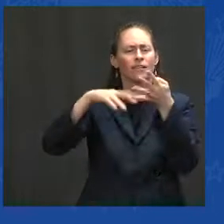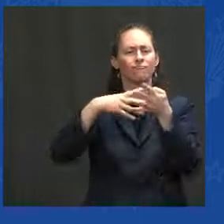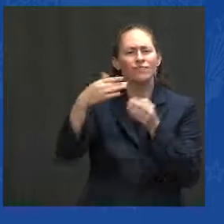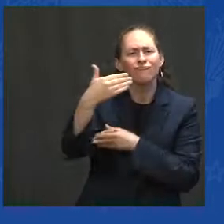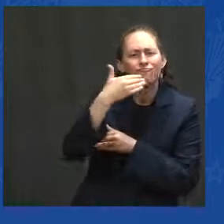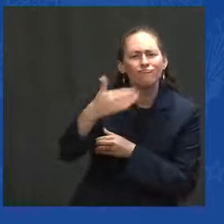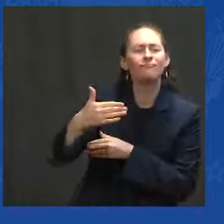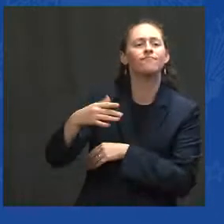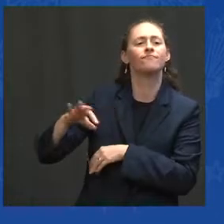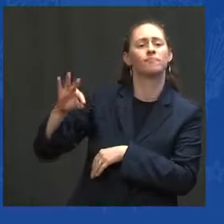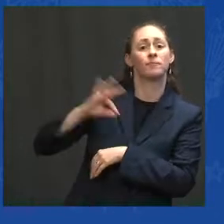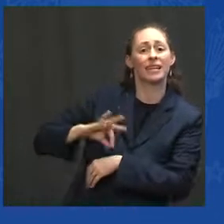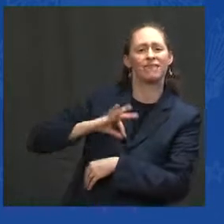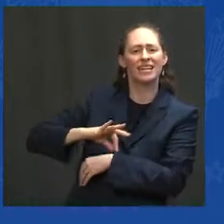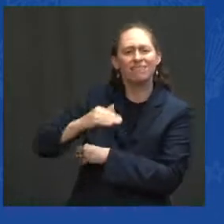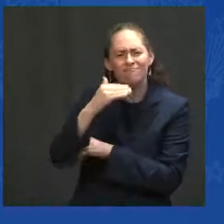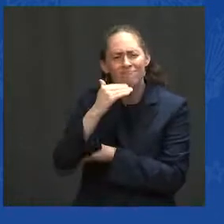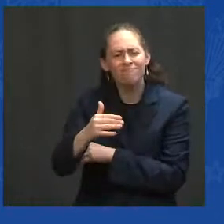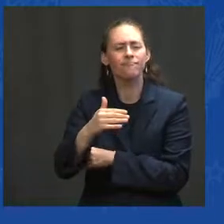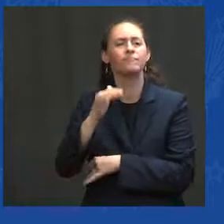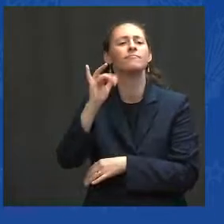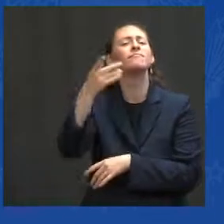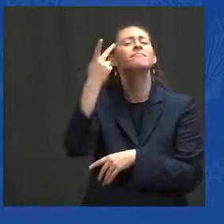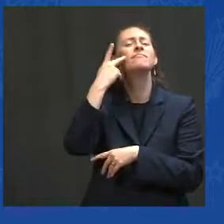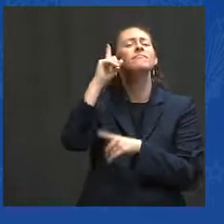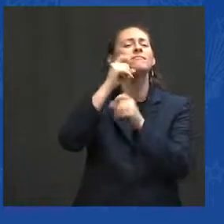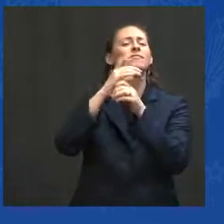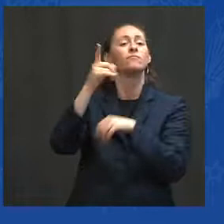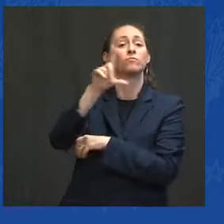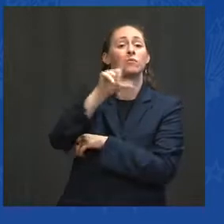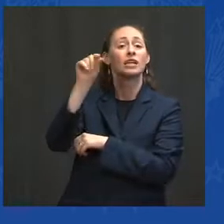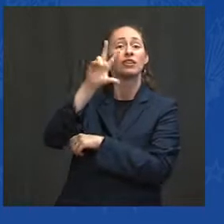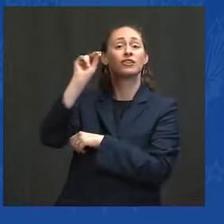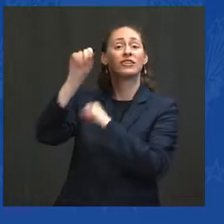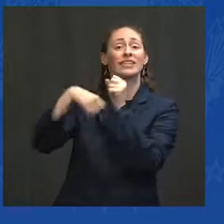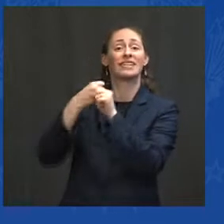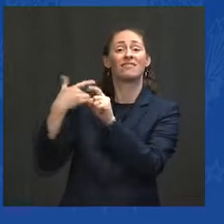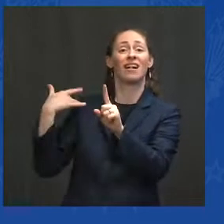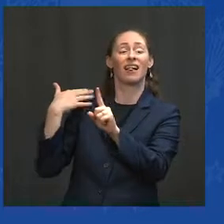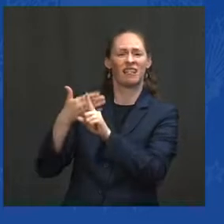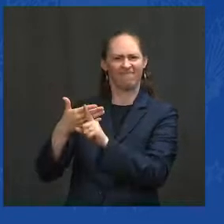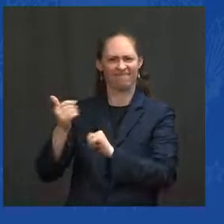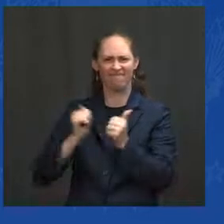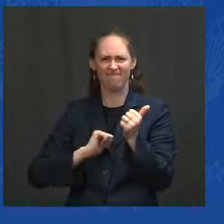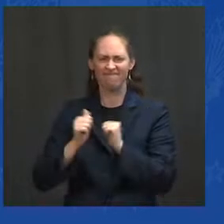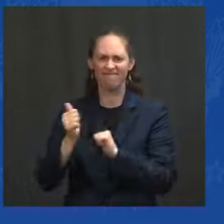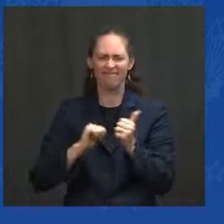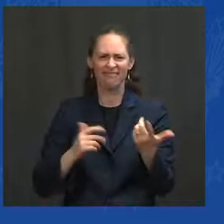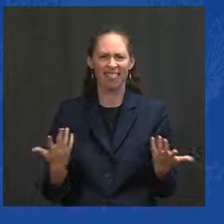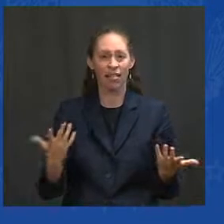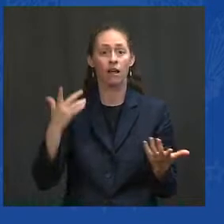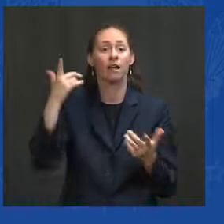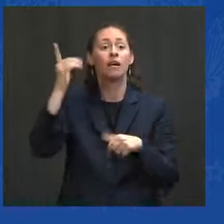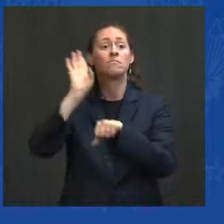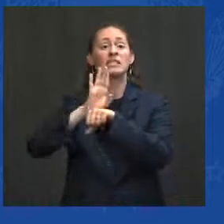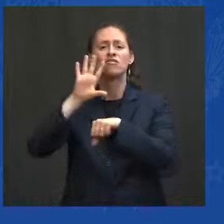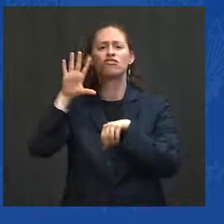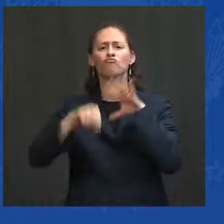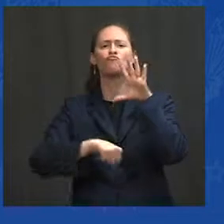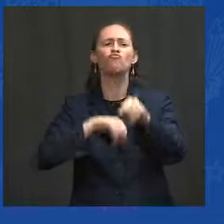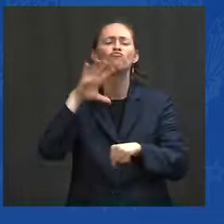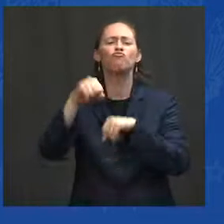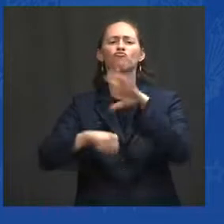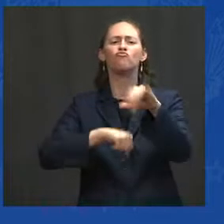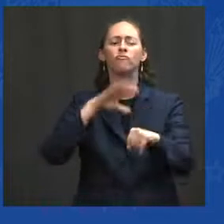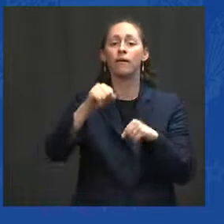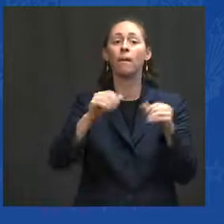over the past few decades is less competition and more concentration that holds our economy back. We see it in